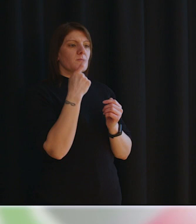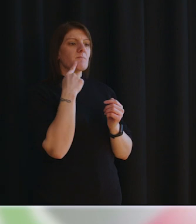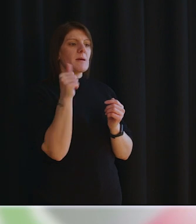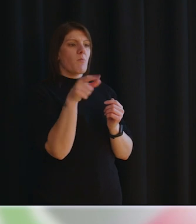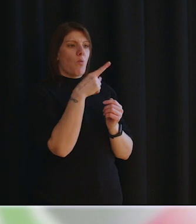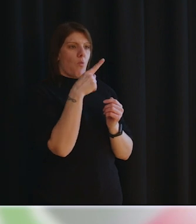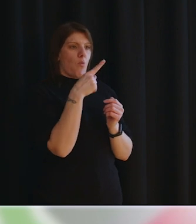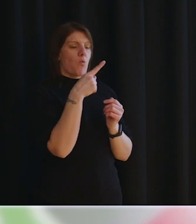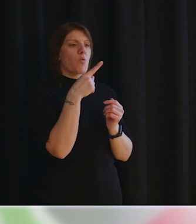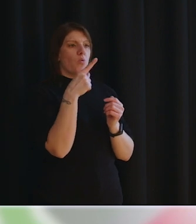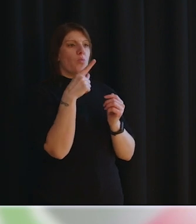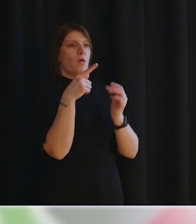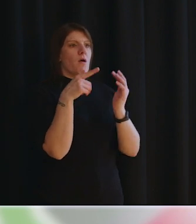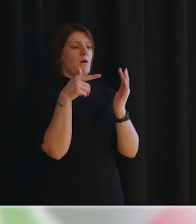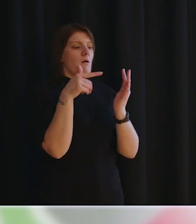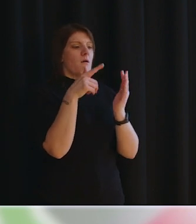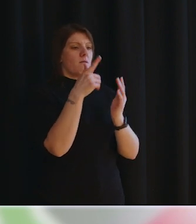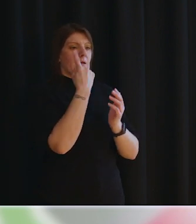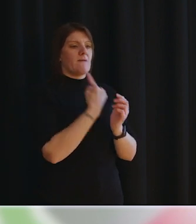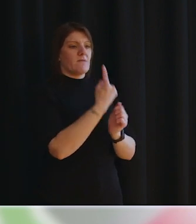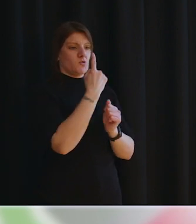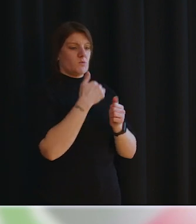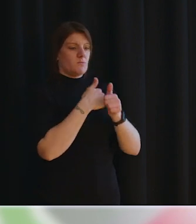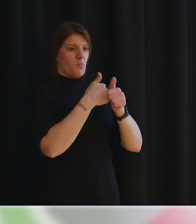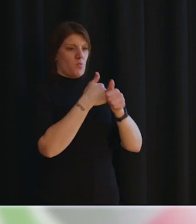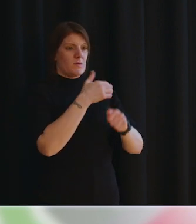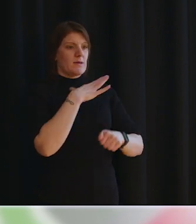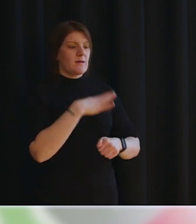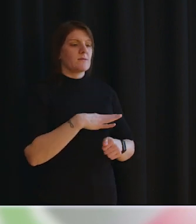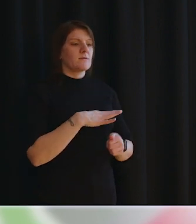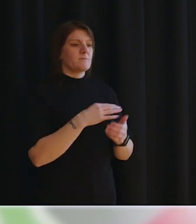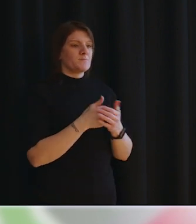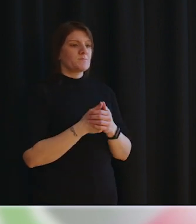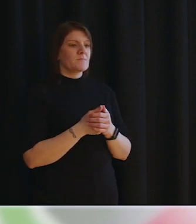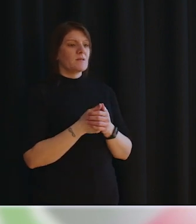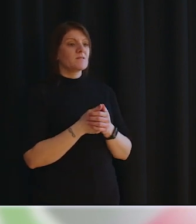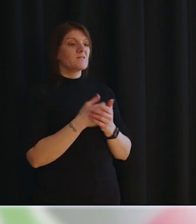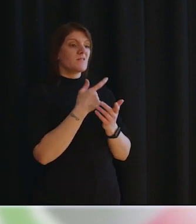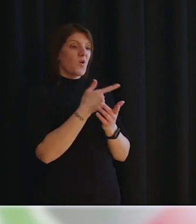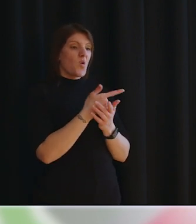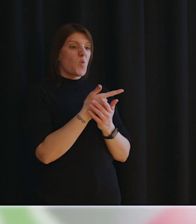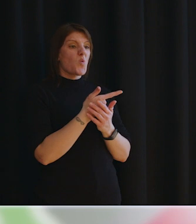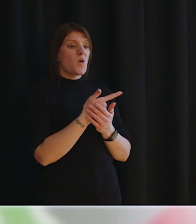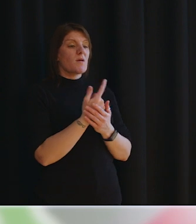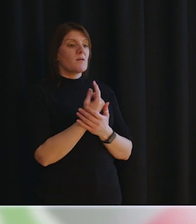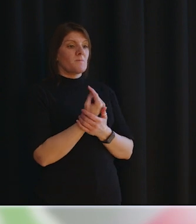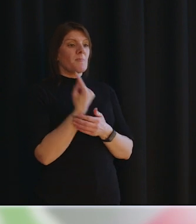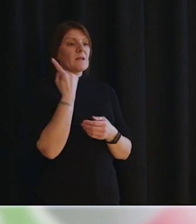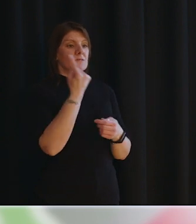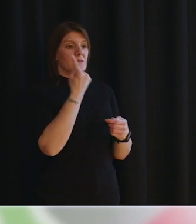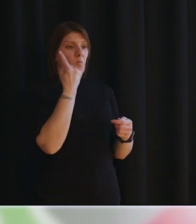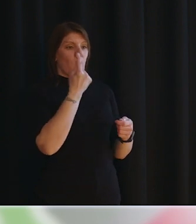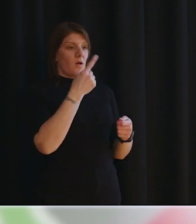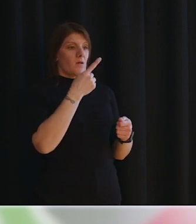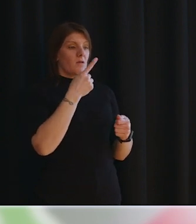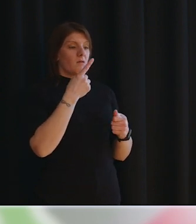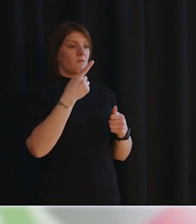on the SEND register, and the SENCo will have overall responsibility for supporting the teachers, the staff, the individual